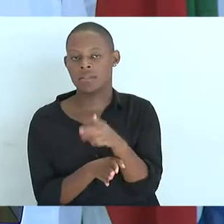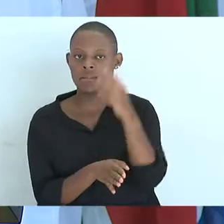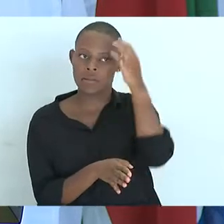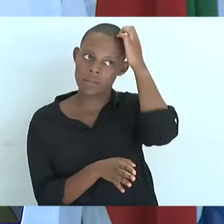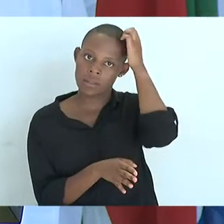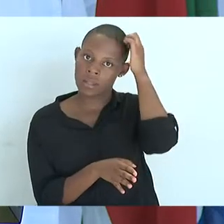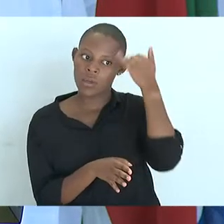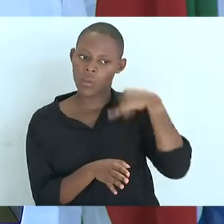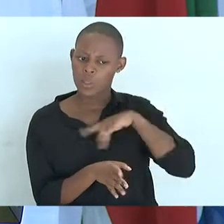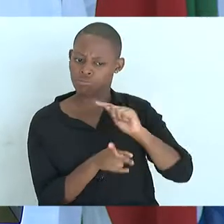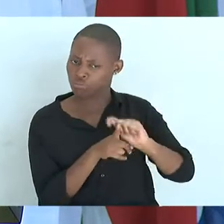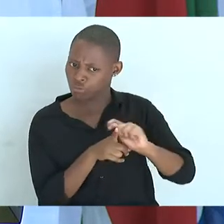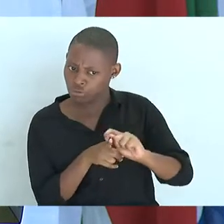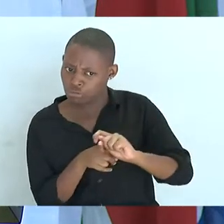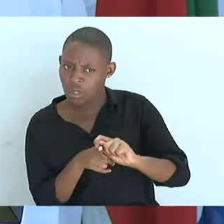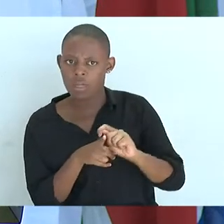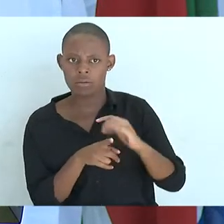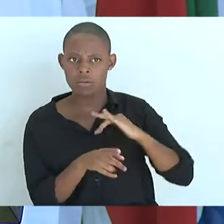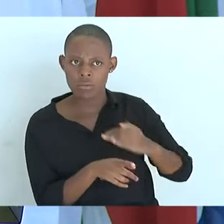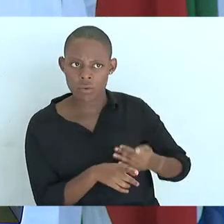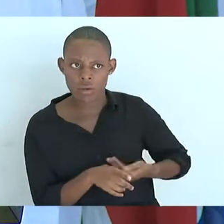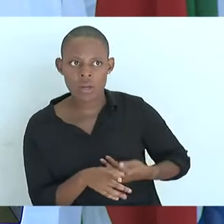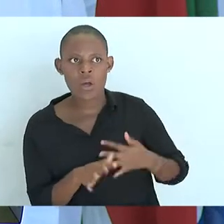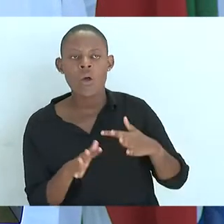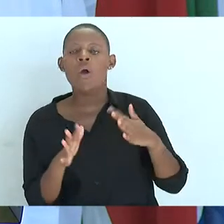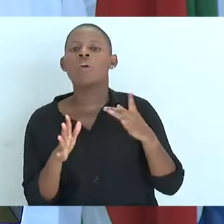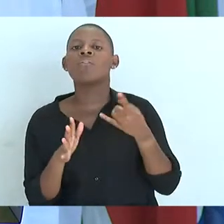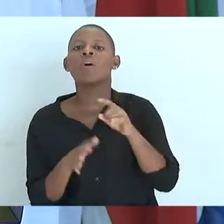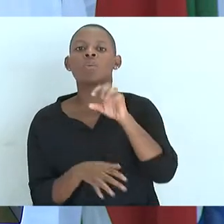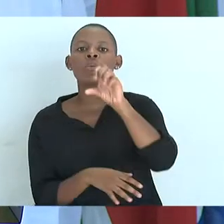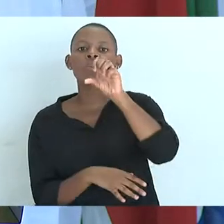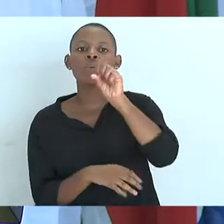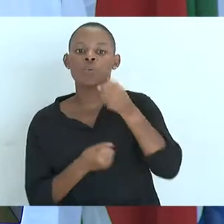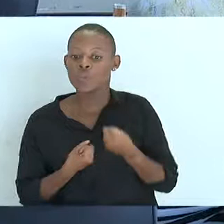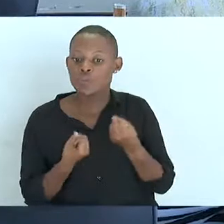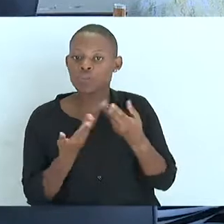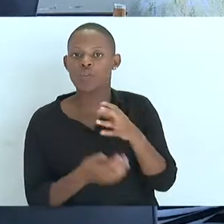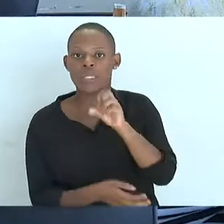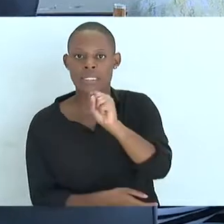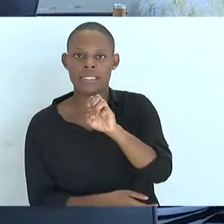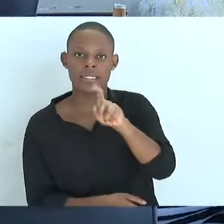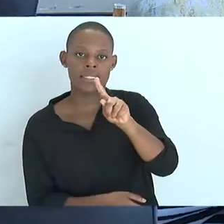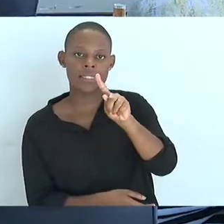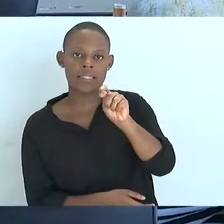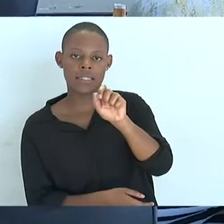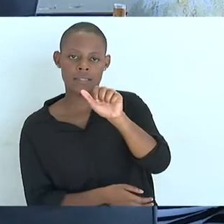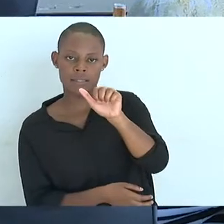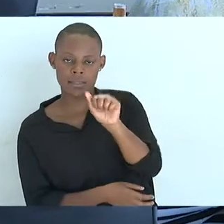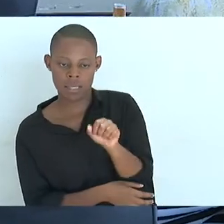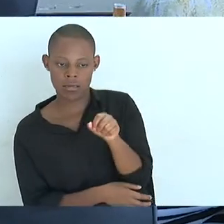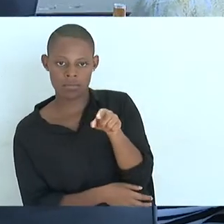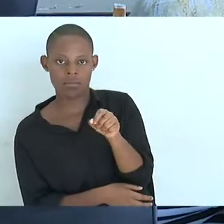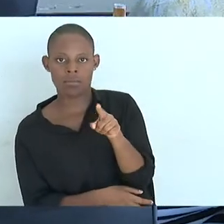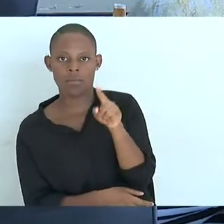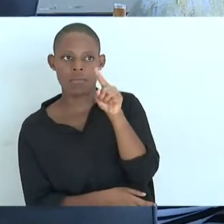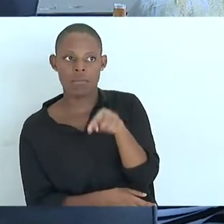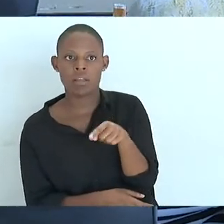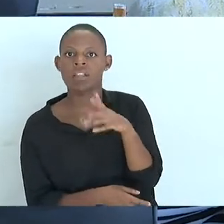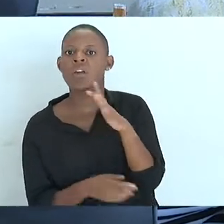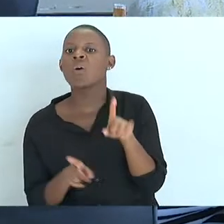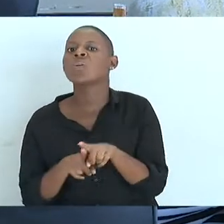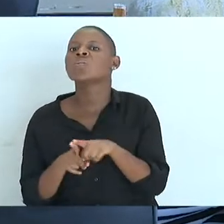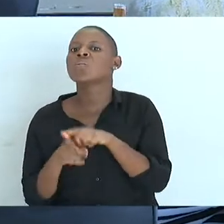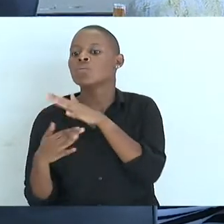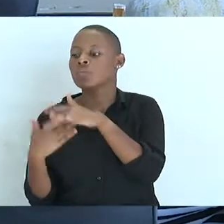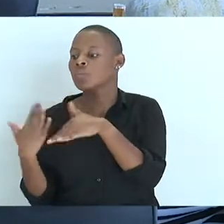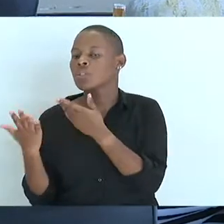train women through service sector and the family of social